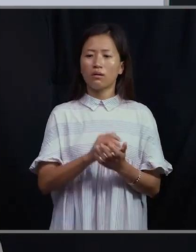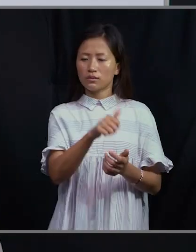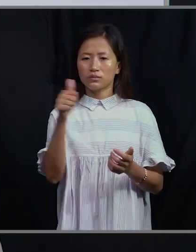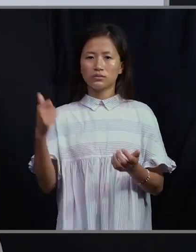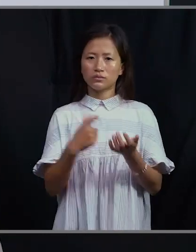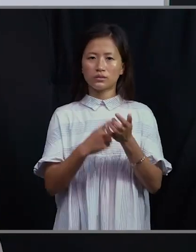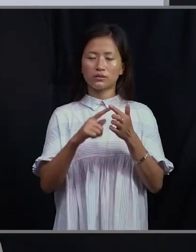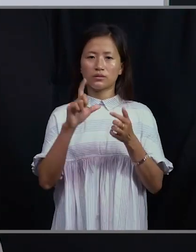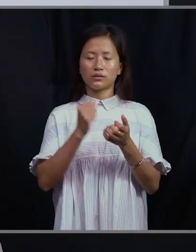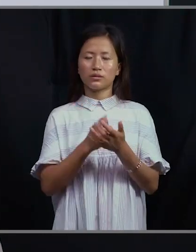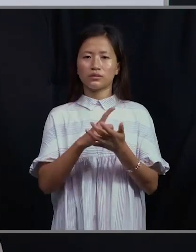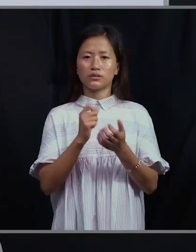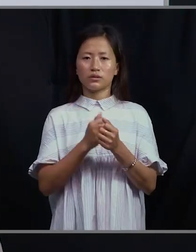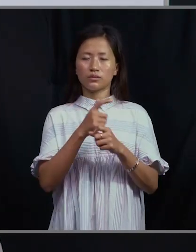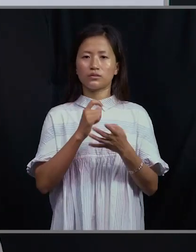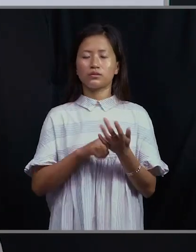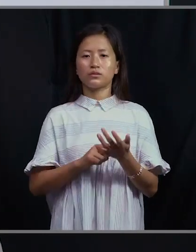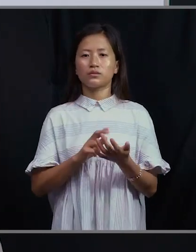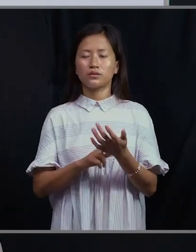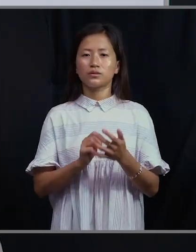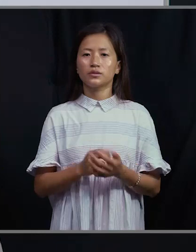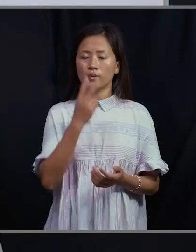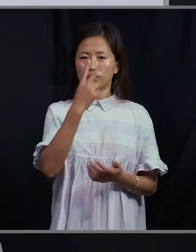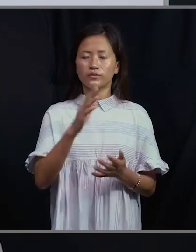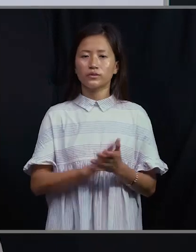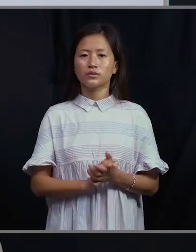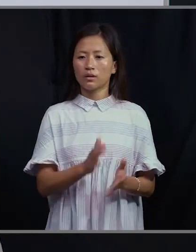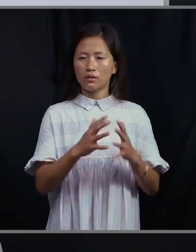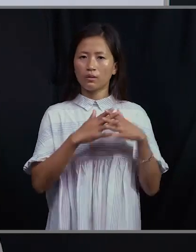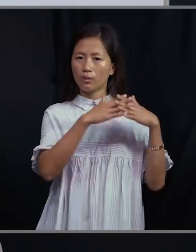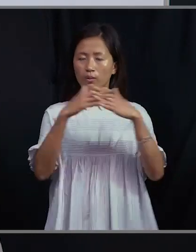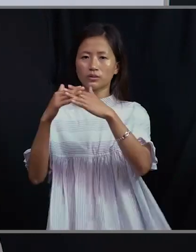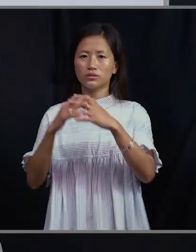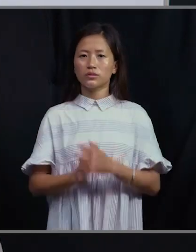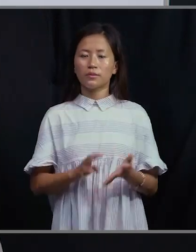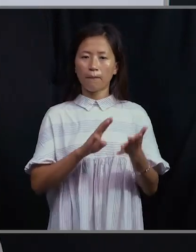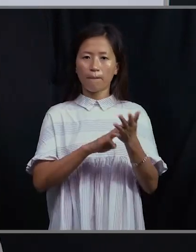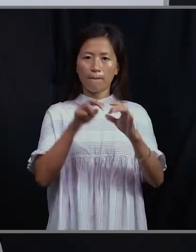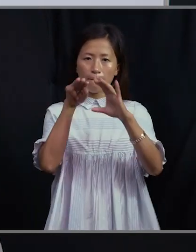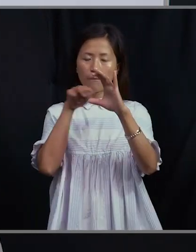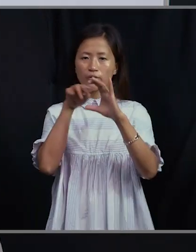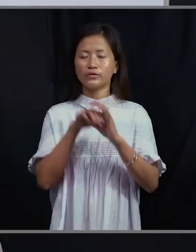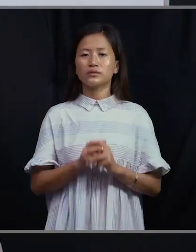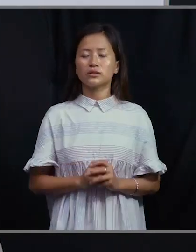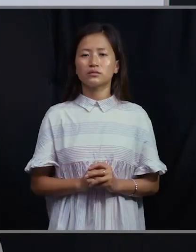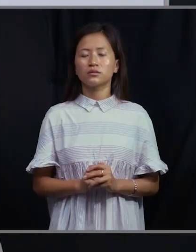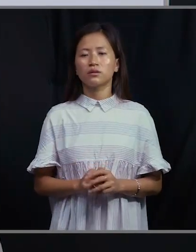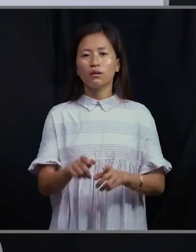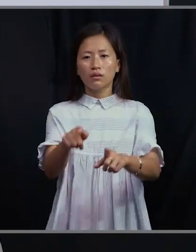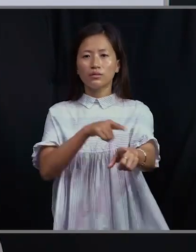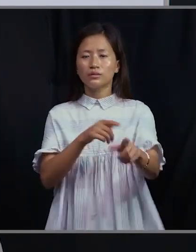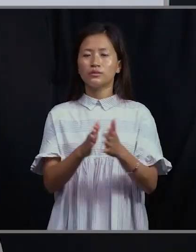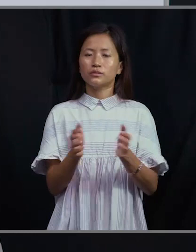be very much aware of that, if you have watched some Western, movies. Okay, so along with that,